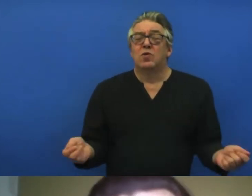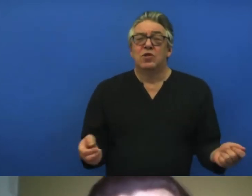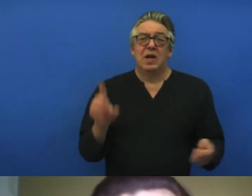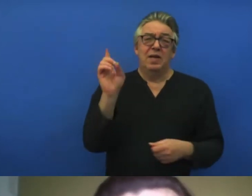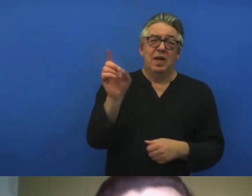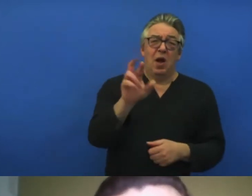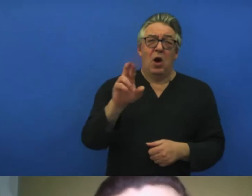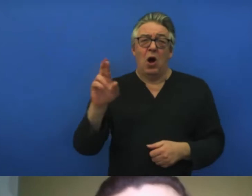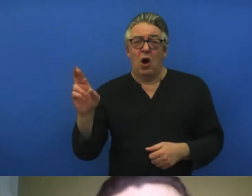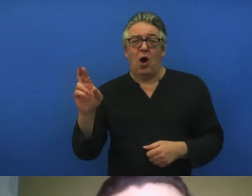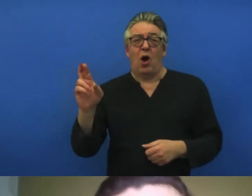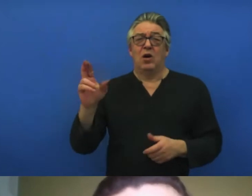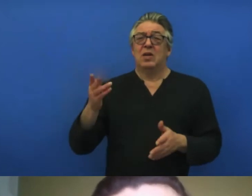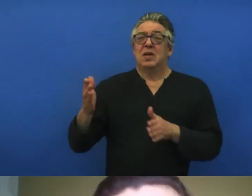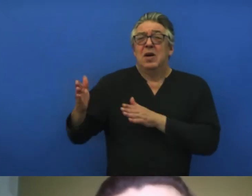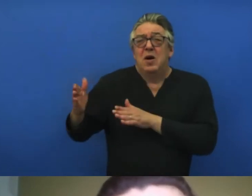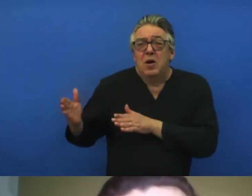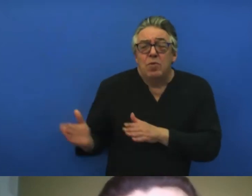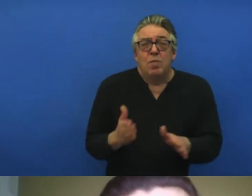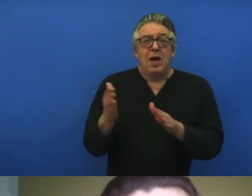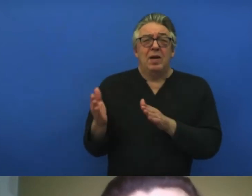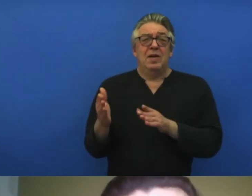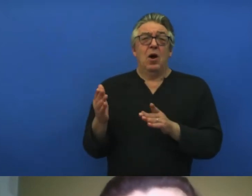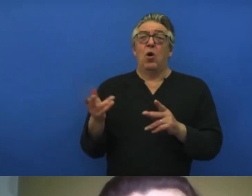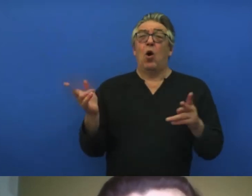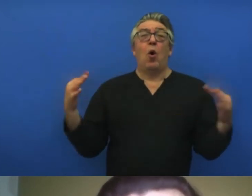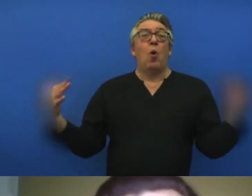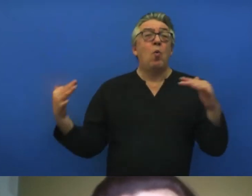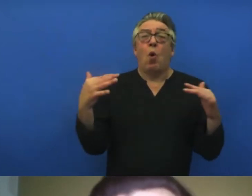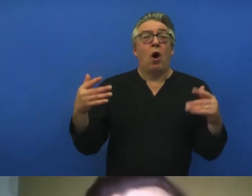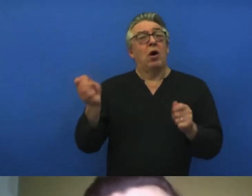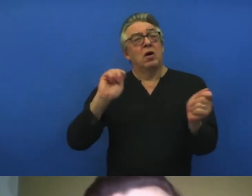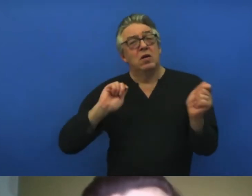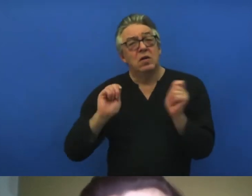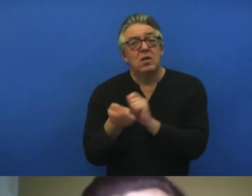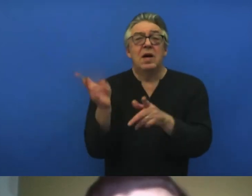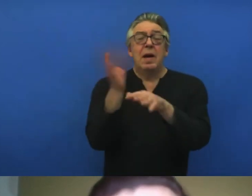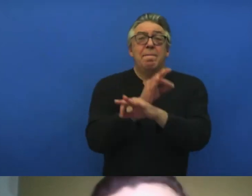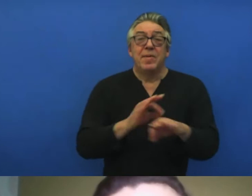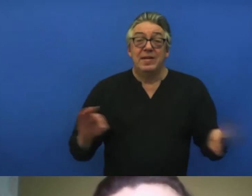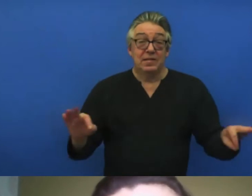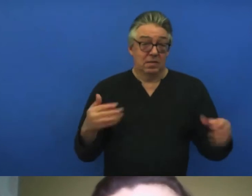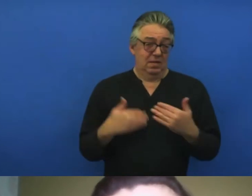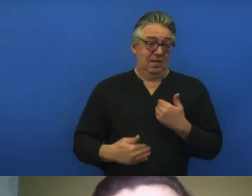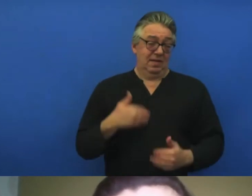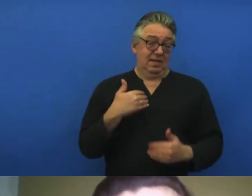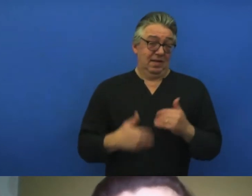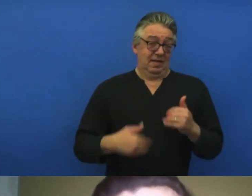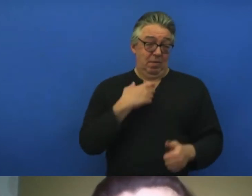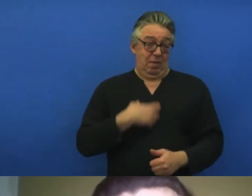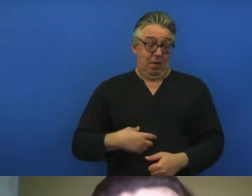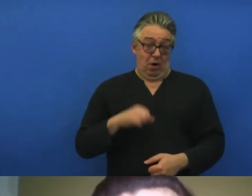and strategies, and peace building processes, because we usually are more affected than